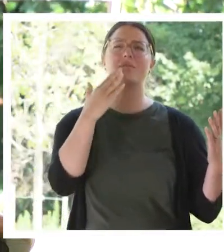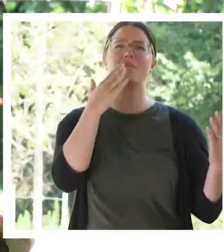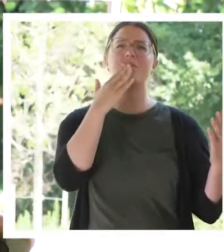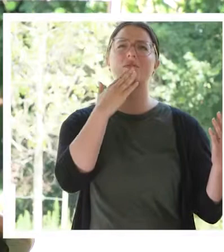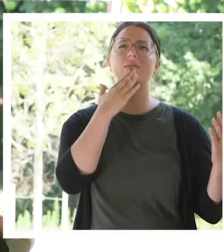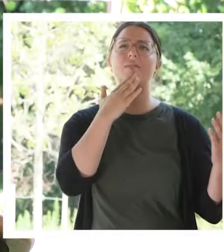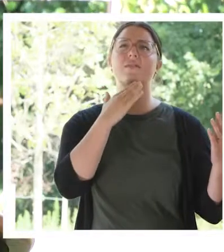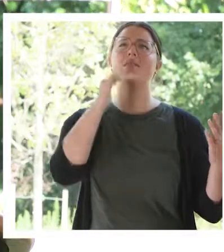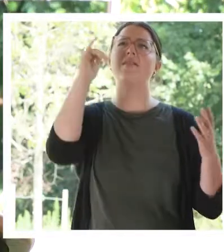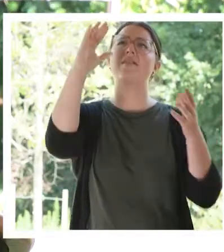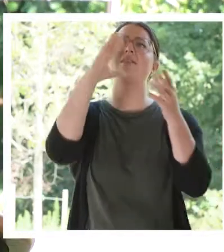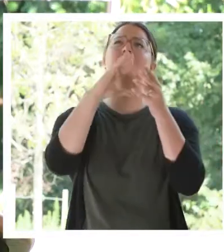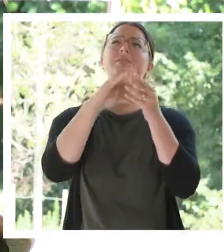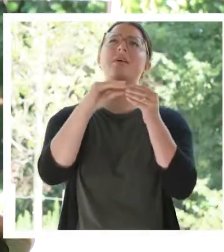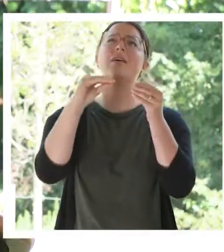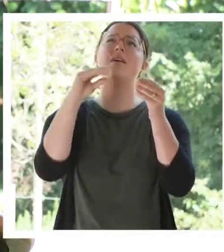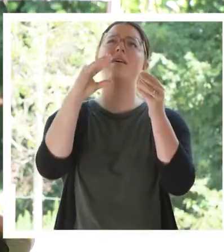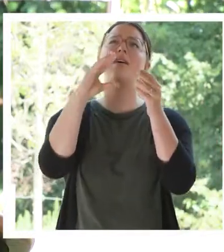sweet the